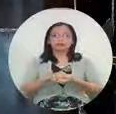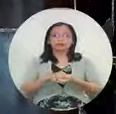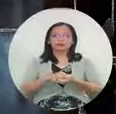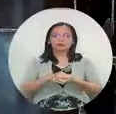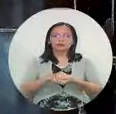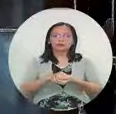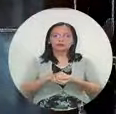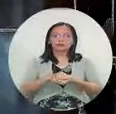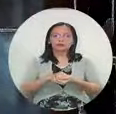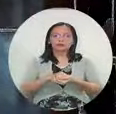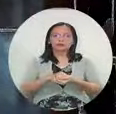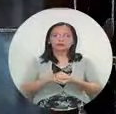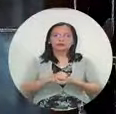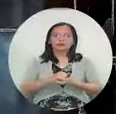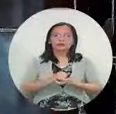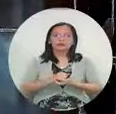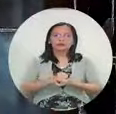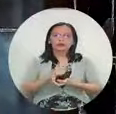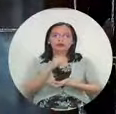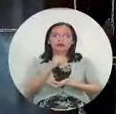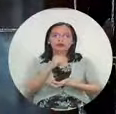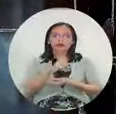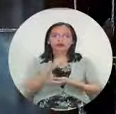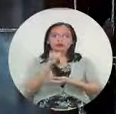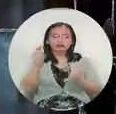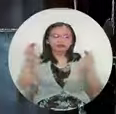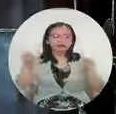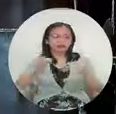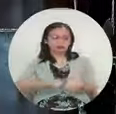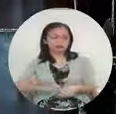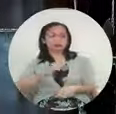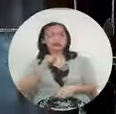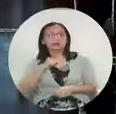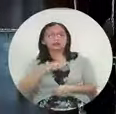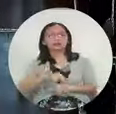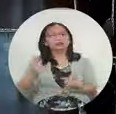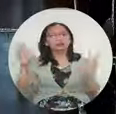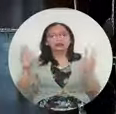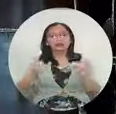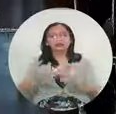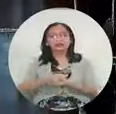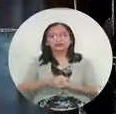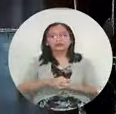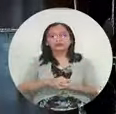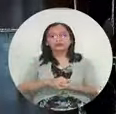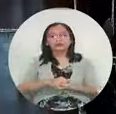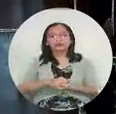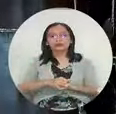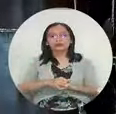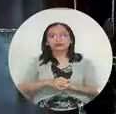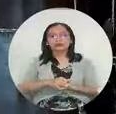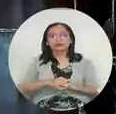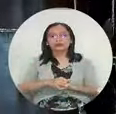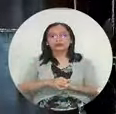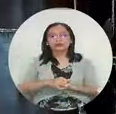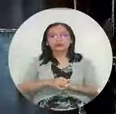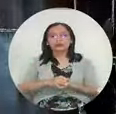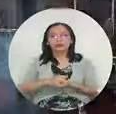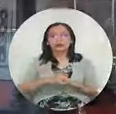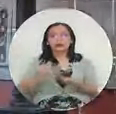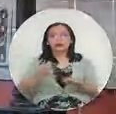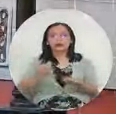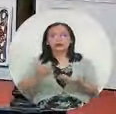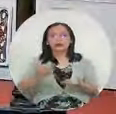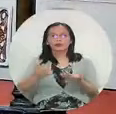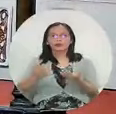That is why there is no need for us to be proud. No need to be proud. Even if you are educated,